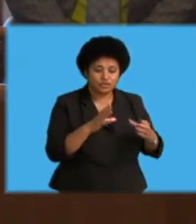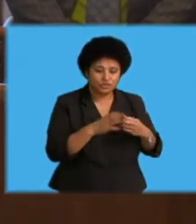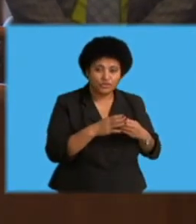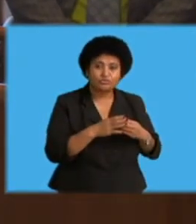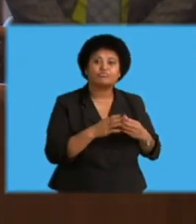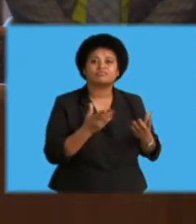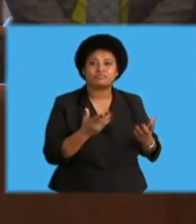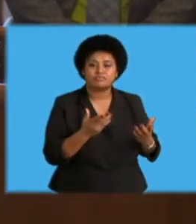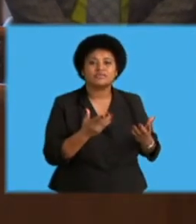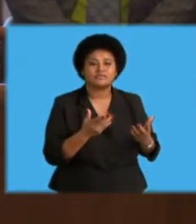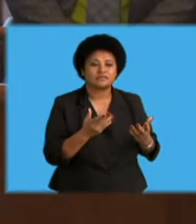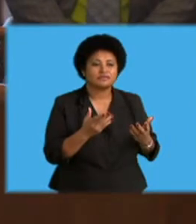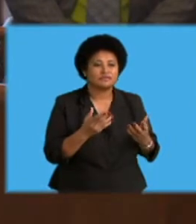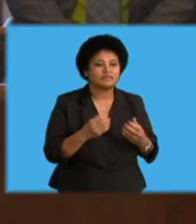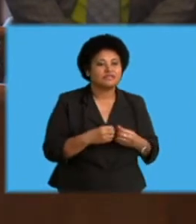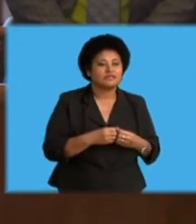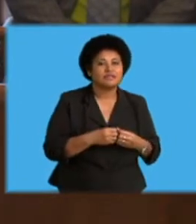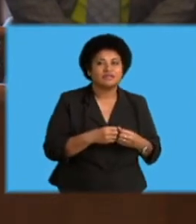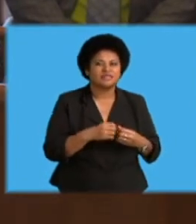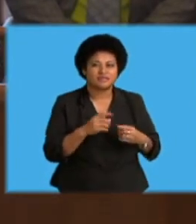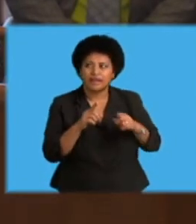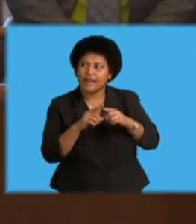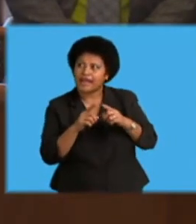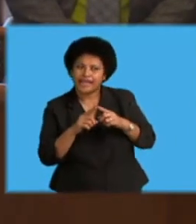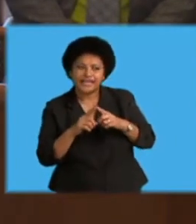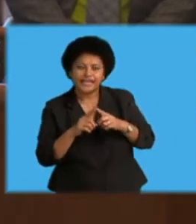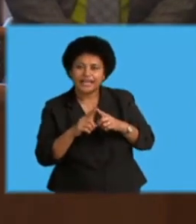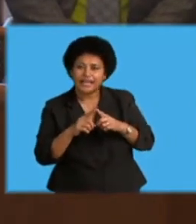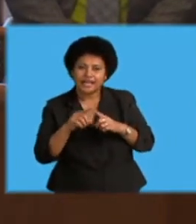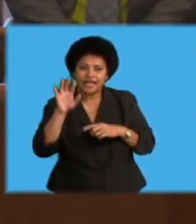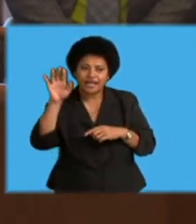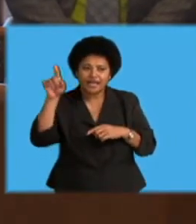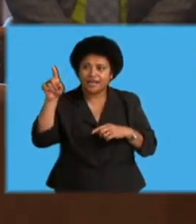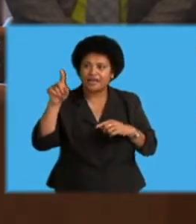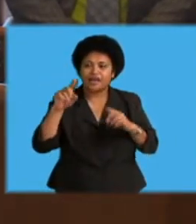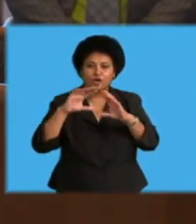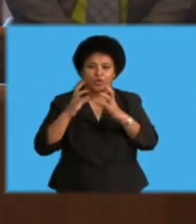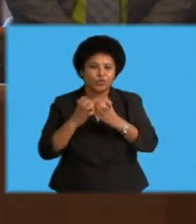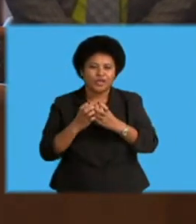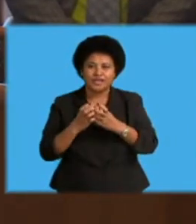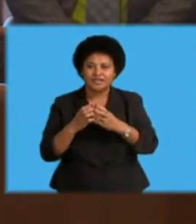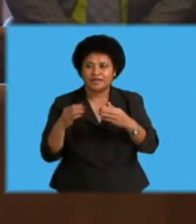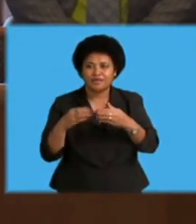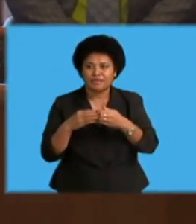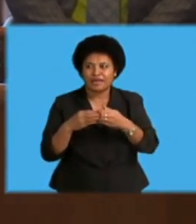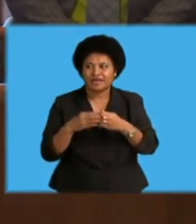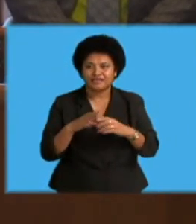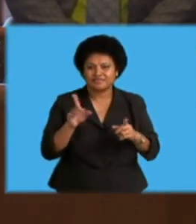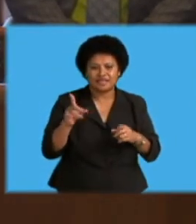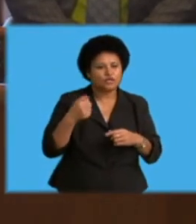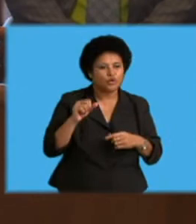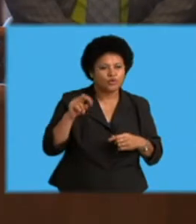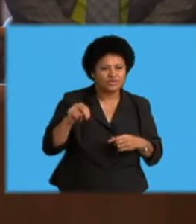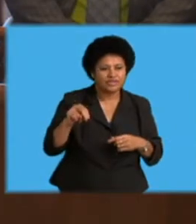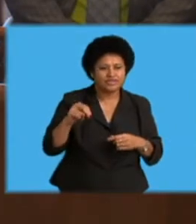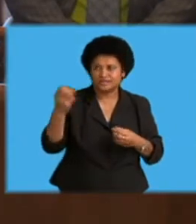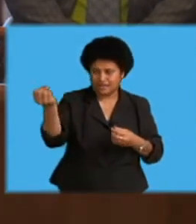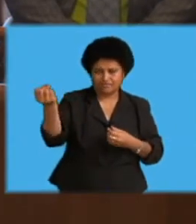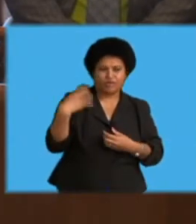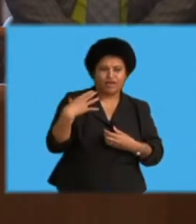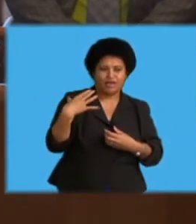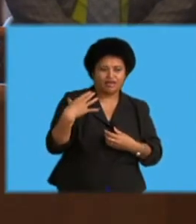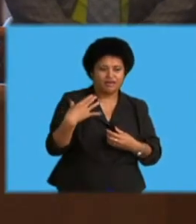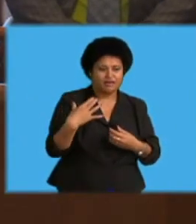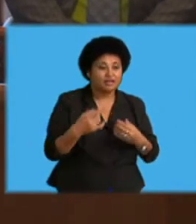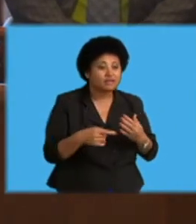validation by people like from the World Bank to say that Fiji is in a manageable position, that debt sustainability is good. The only people who think